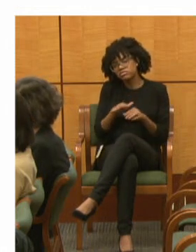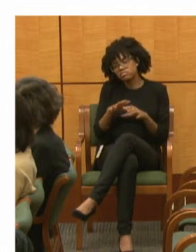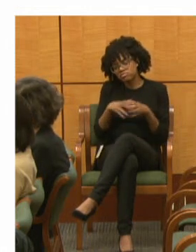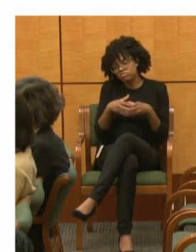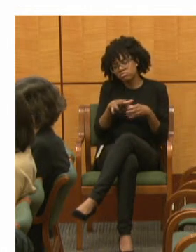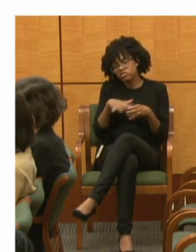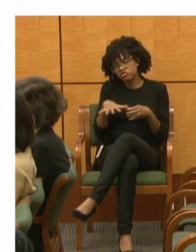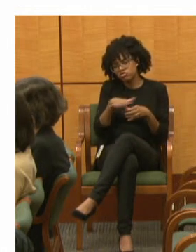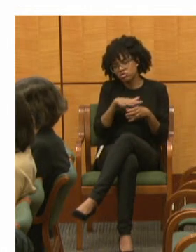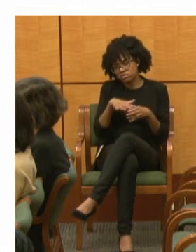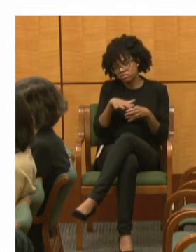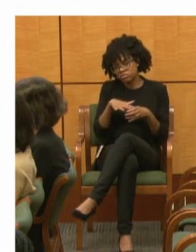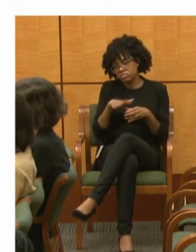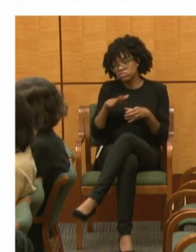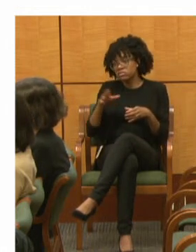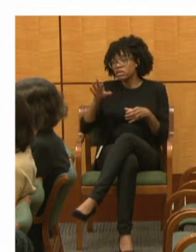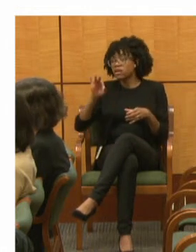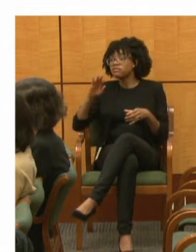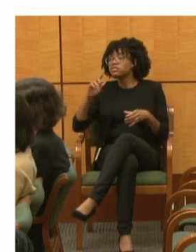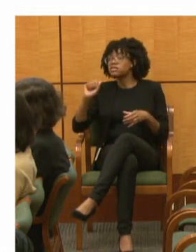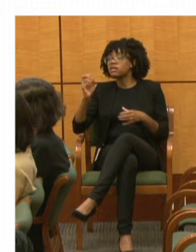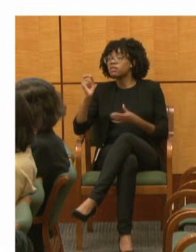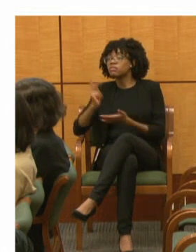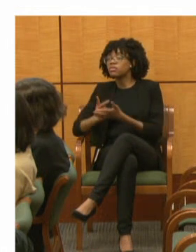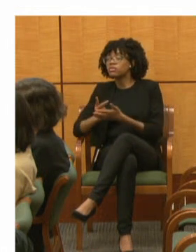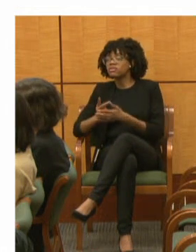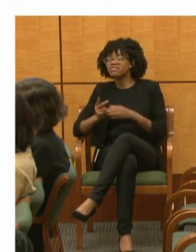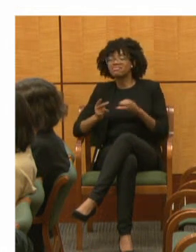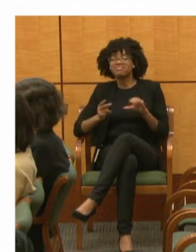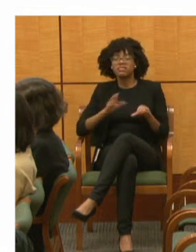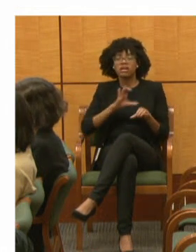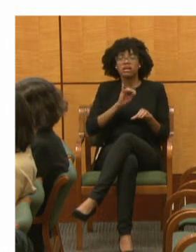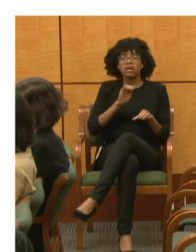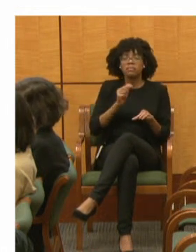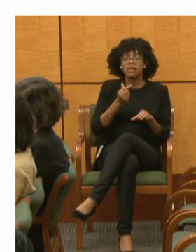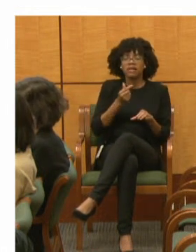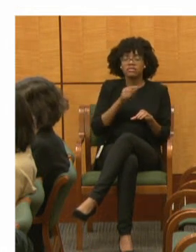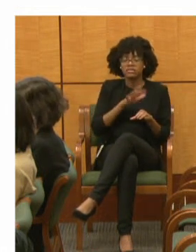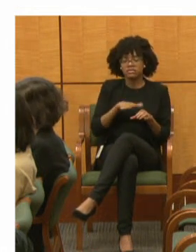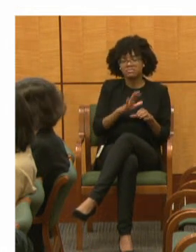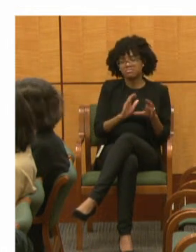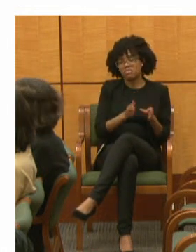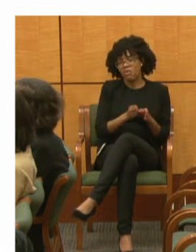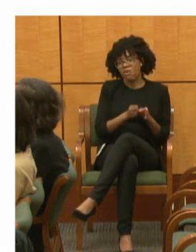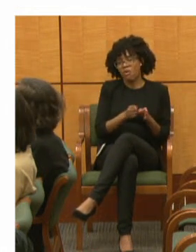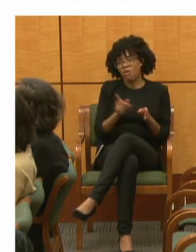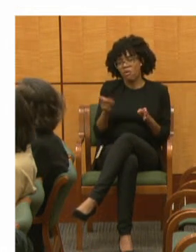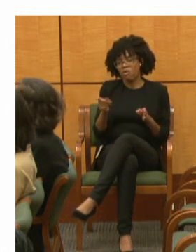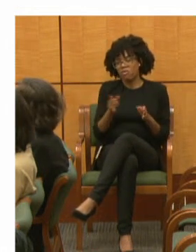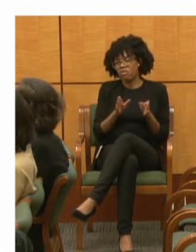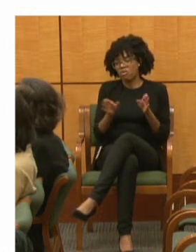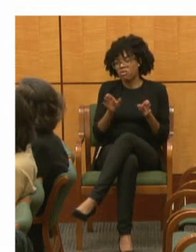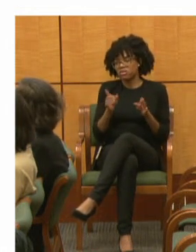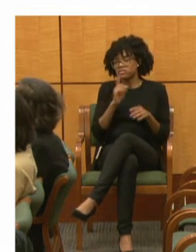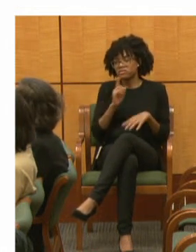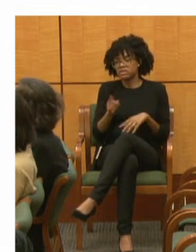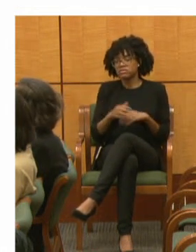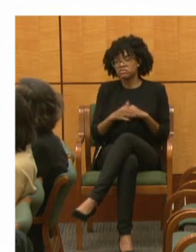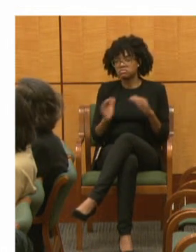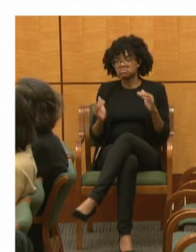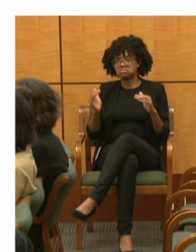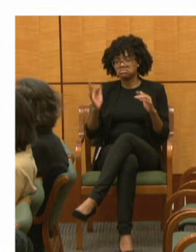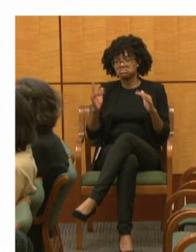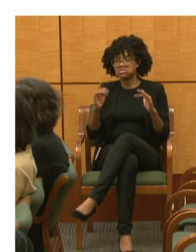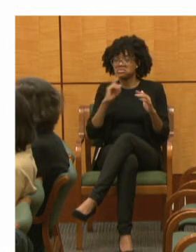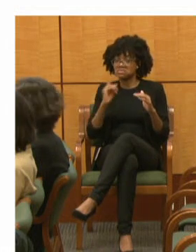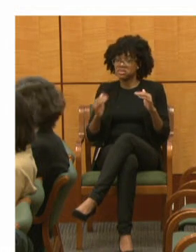FDA-approved products. And all of the FDA-approved products that contain testosterone as well as estradiol are within the top 200 most prescribed medications in the United